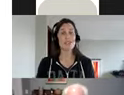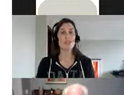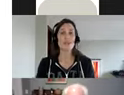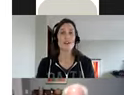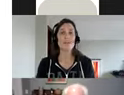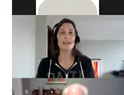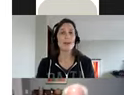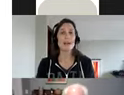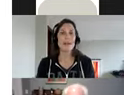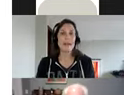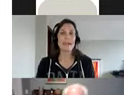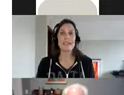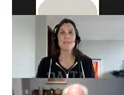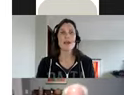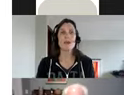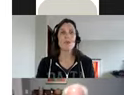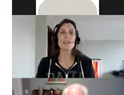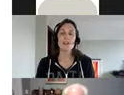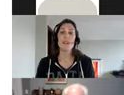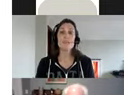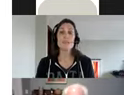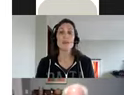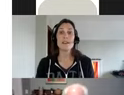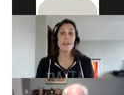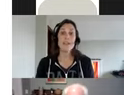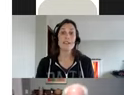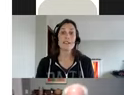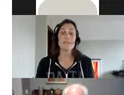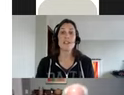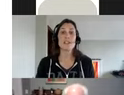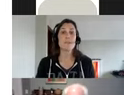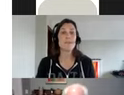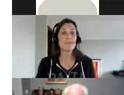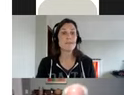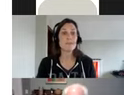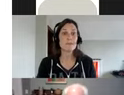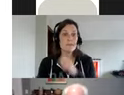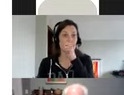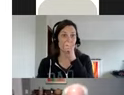how distance works on a planar map and accept how it works on the ellipsoid and then is projected.